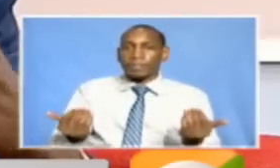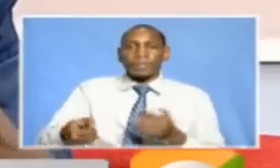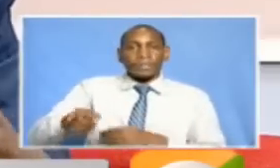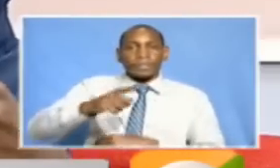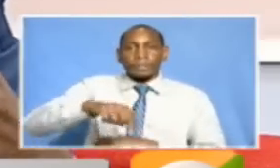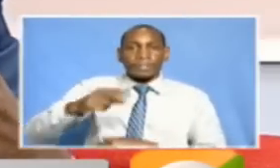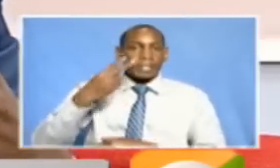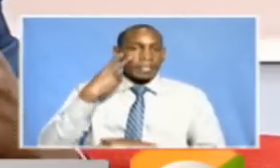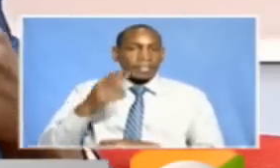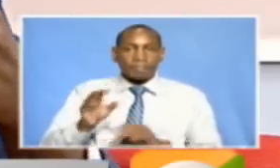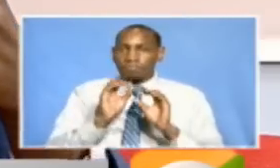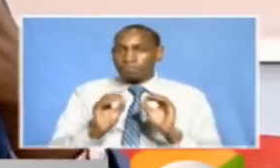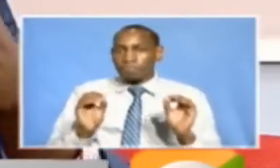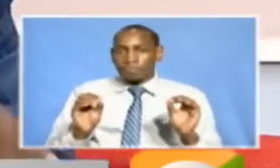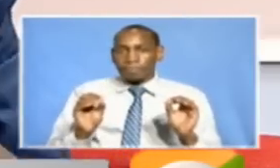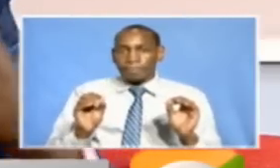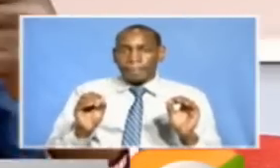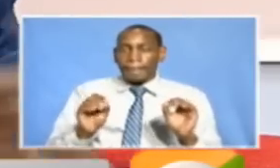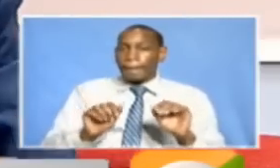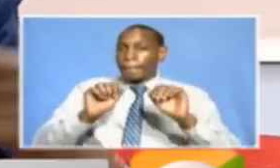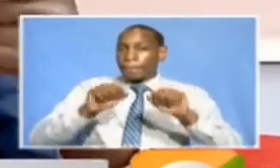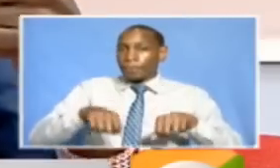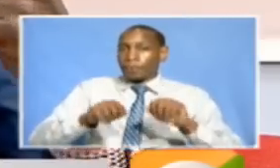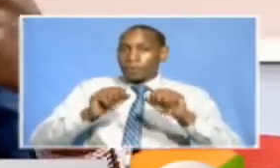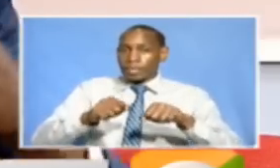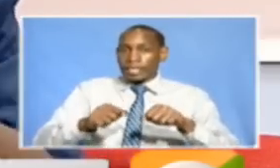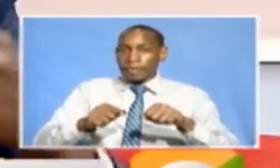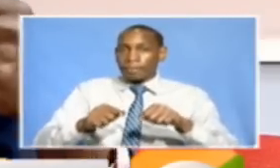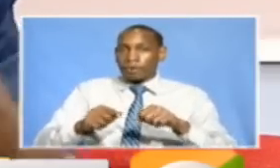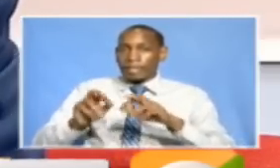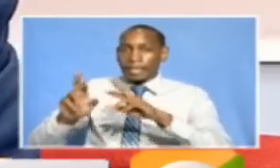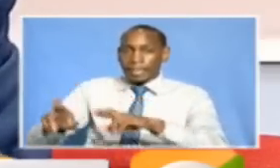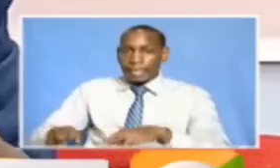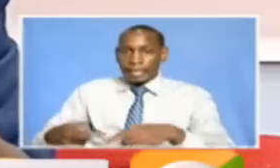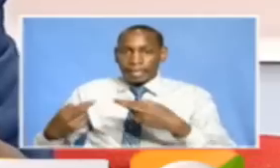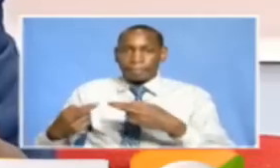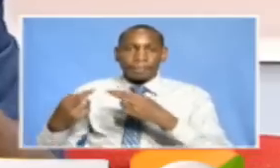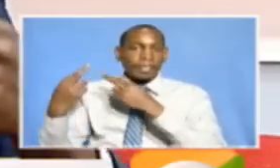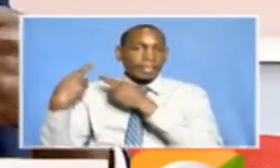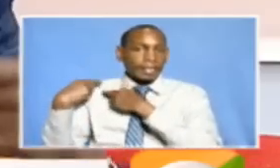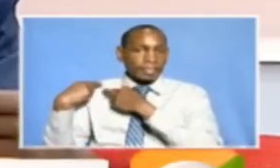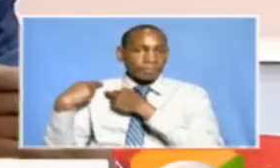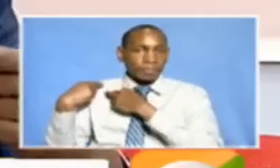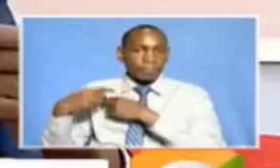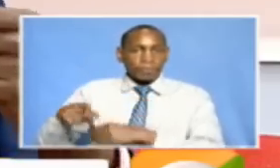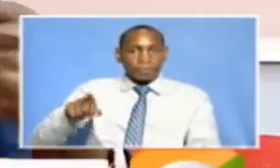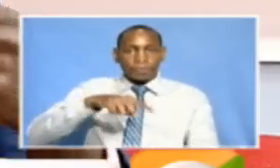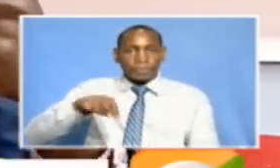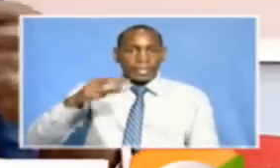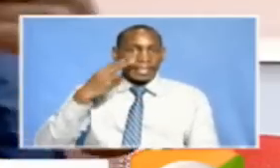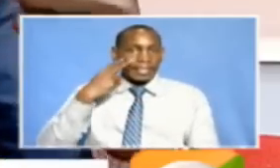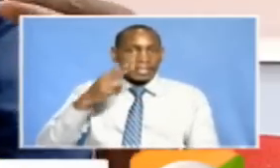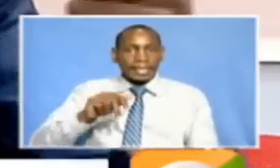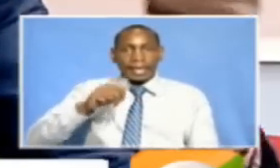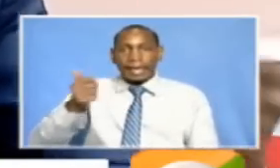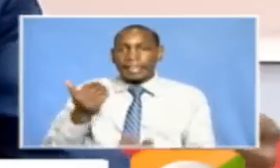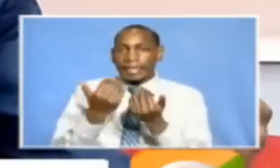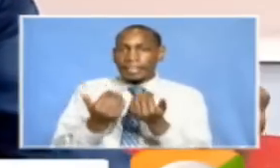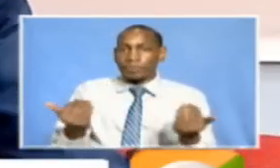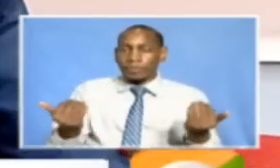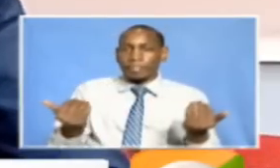not see them as potential rapists, potential violators. We see the other